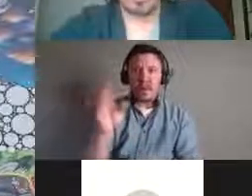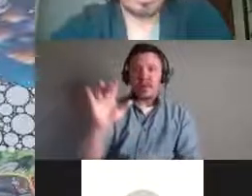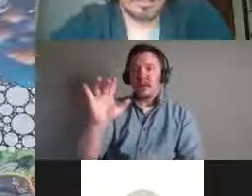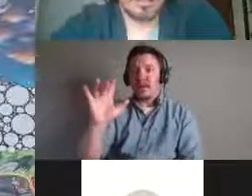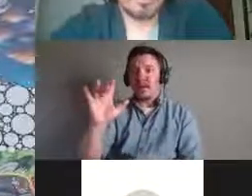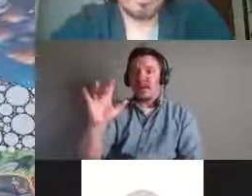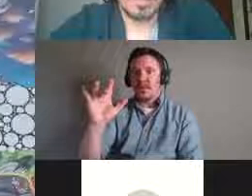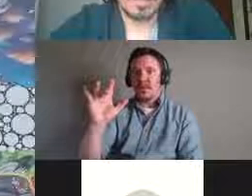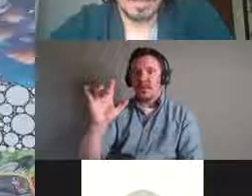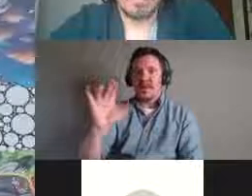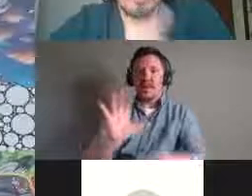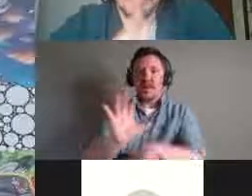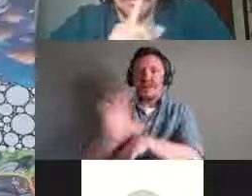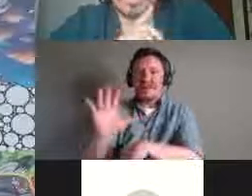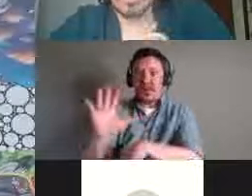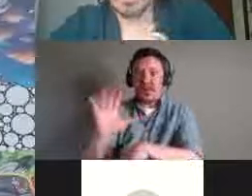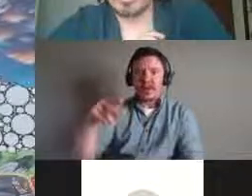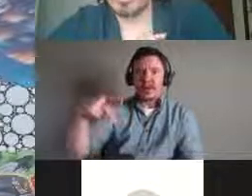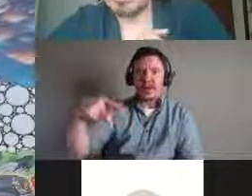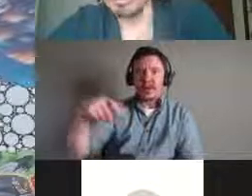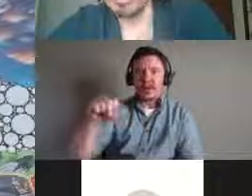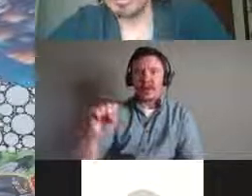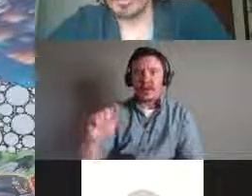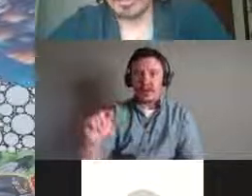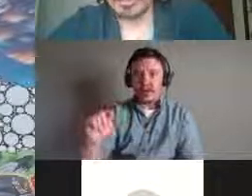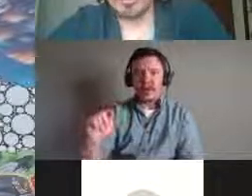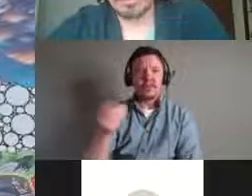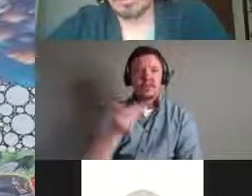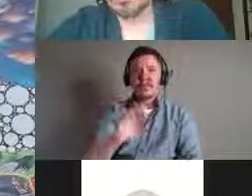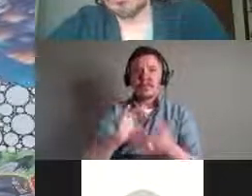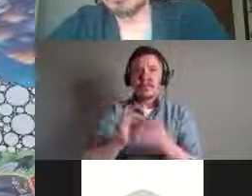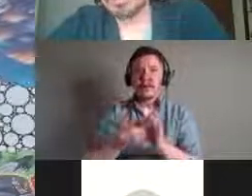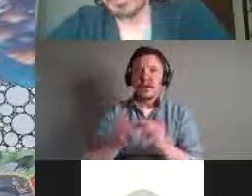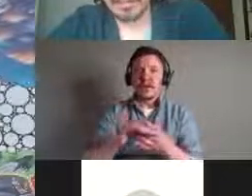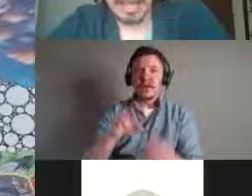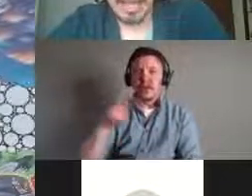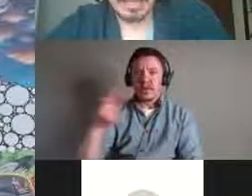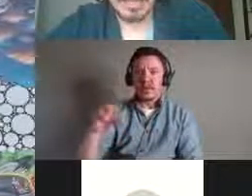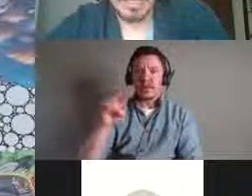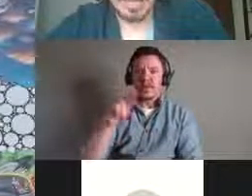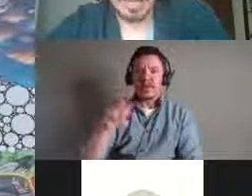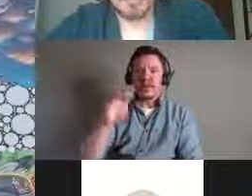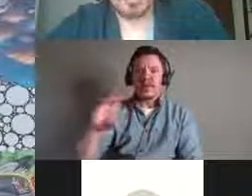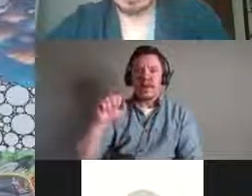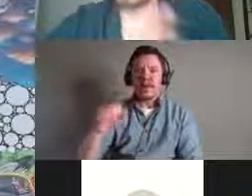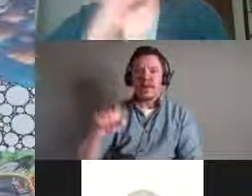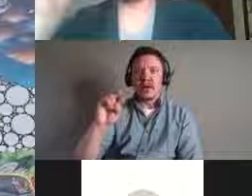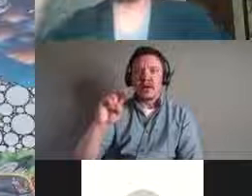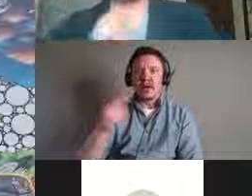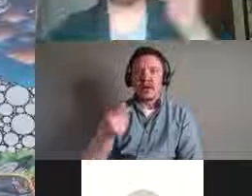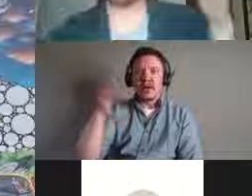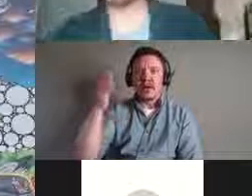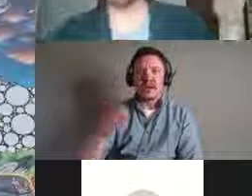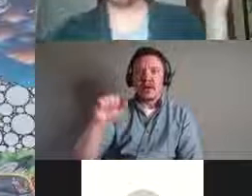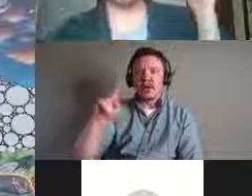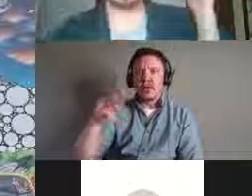Pacific Coast time. Here is the link to the portal, rac.org/apply. Just, if you